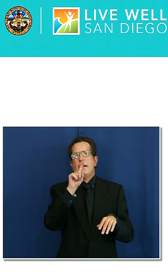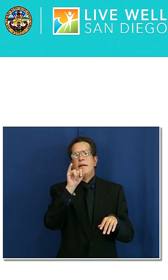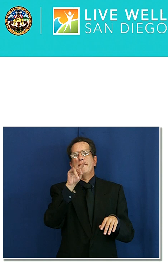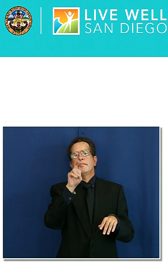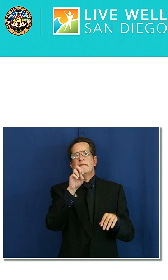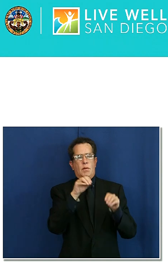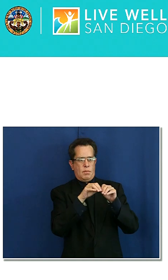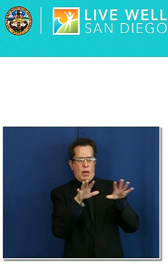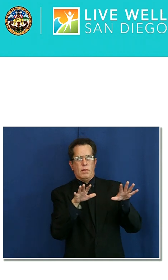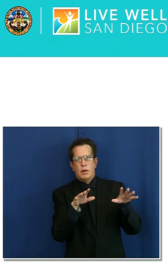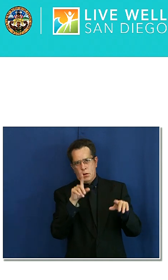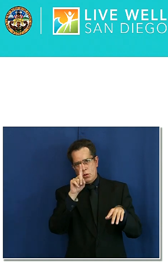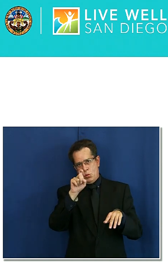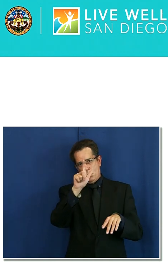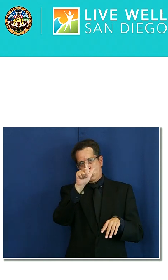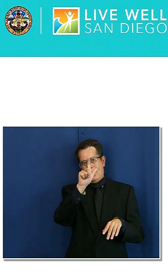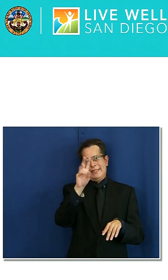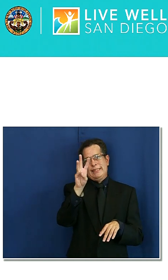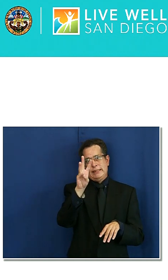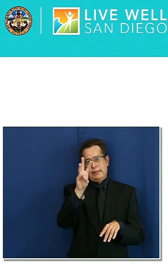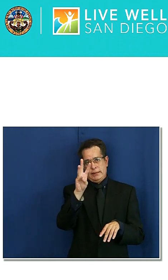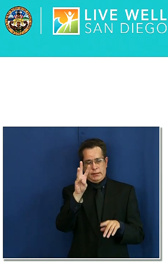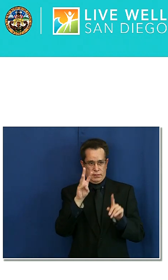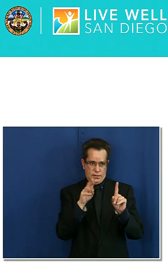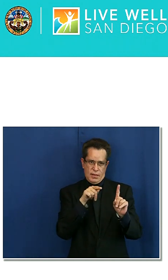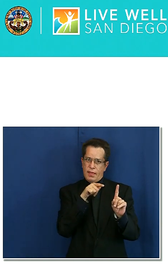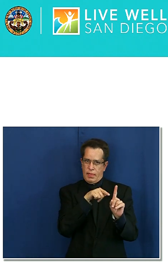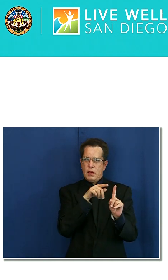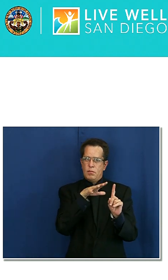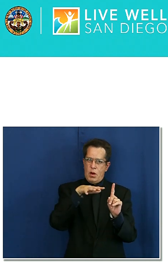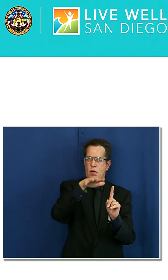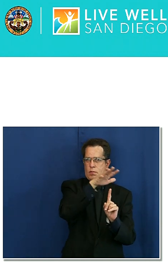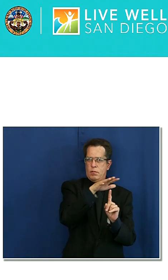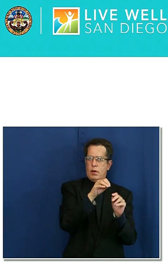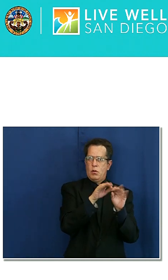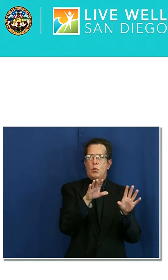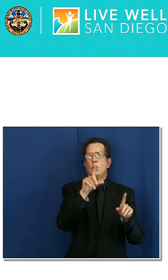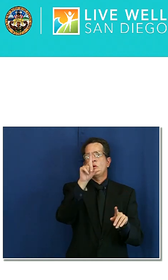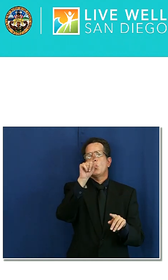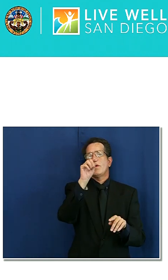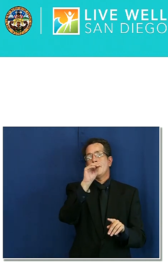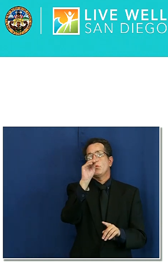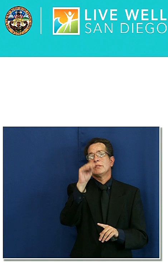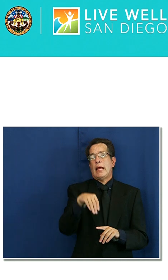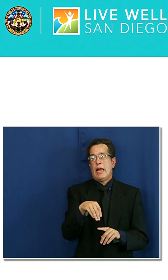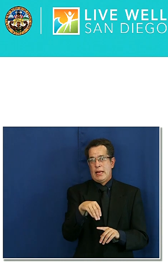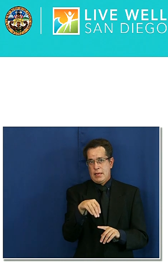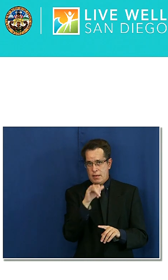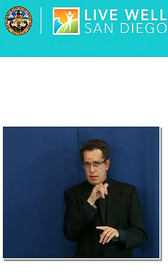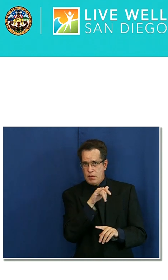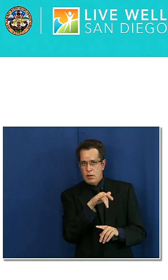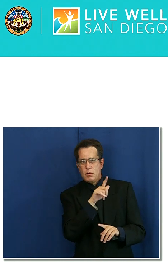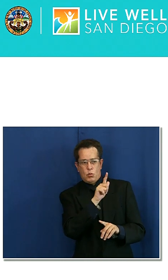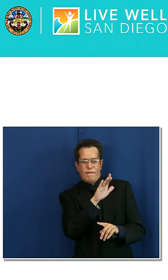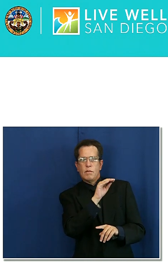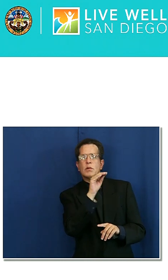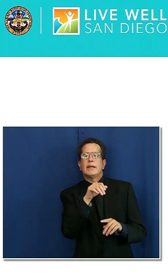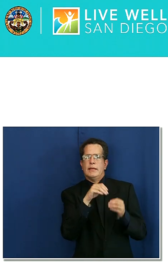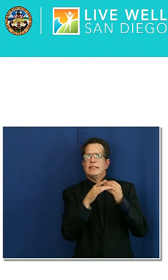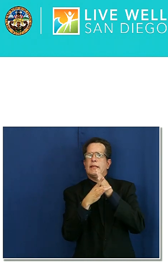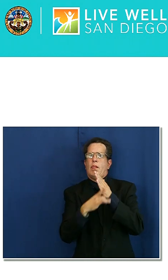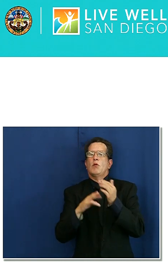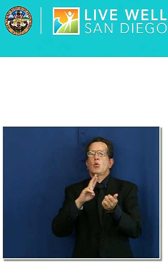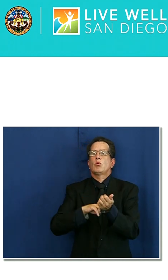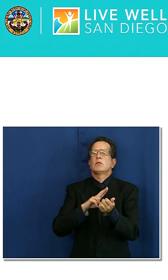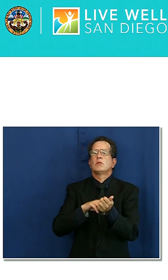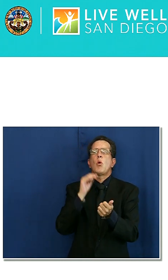these 126 active outbreaks, 25, or 20% of the 126 active outbreaks are in skilled nursing